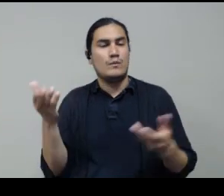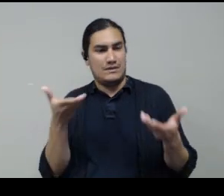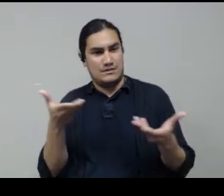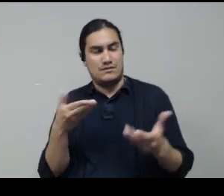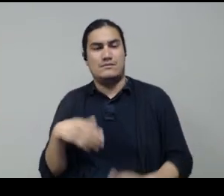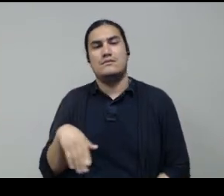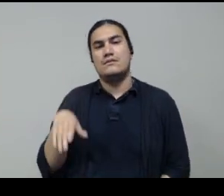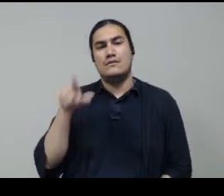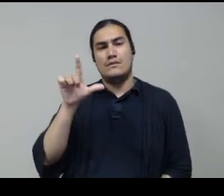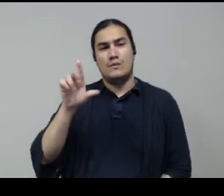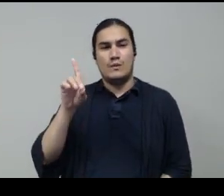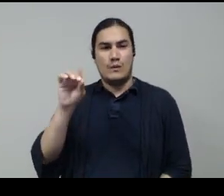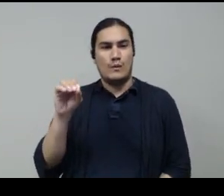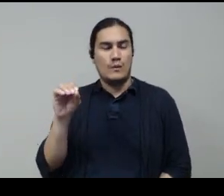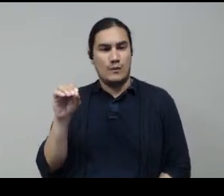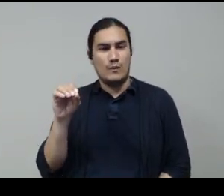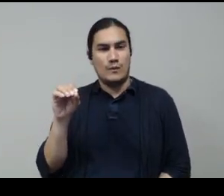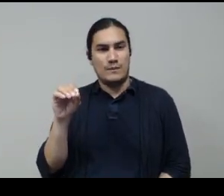Commissioner Lugo.